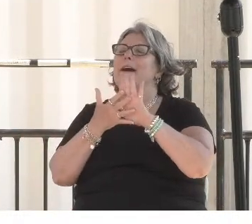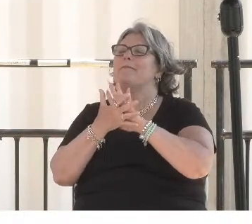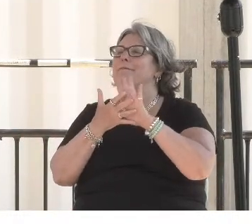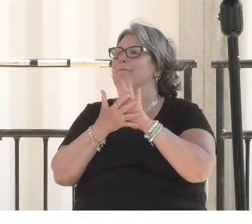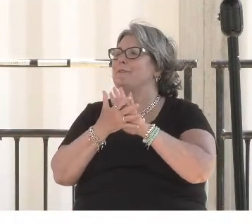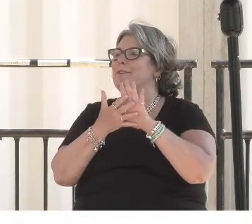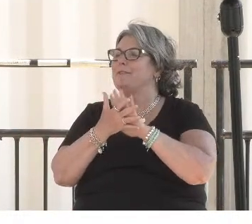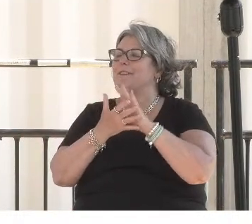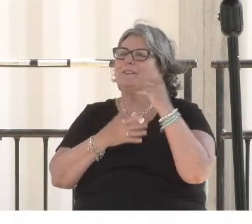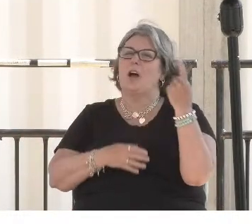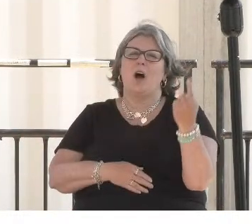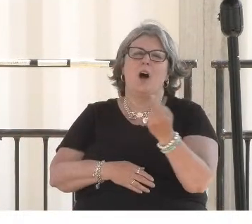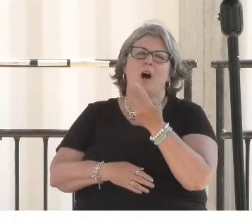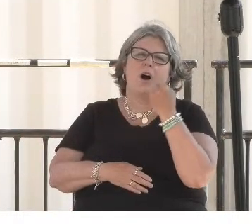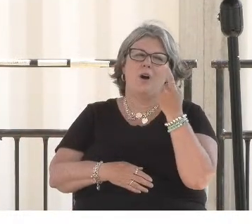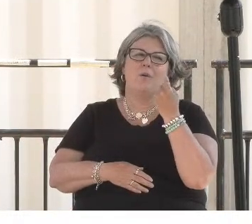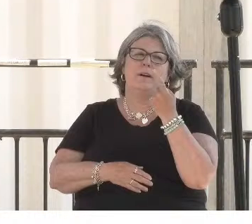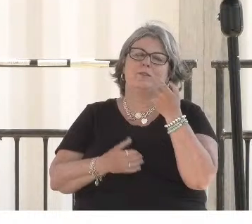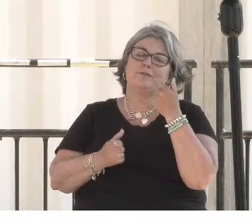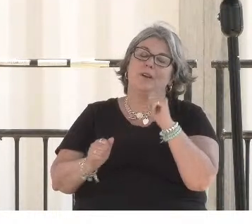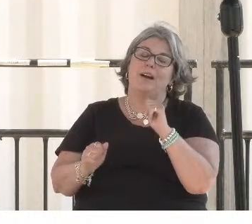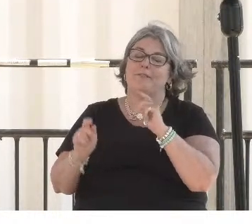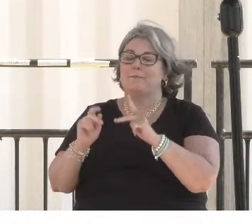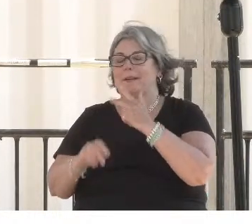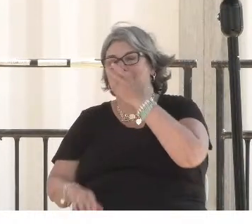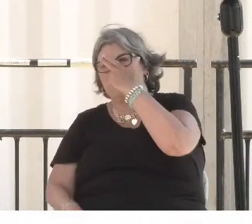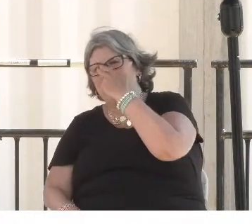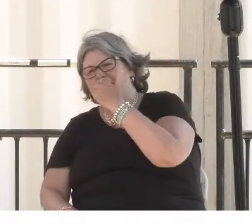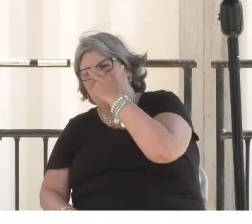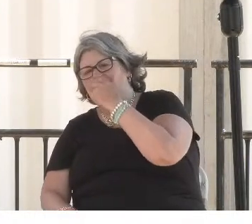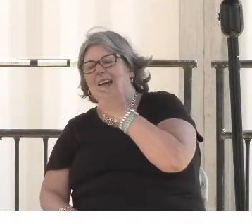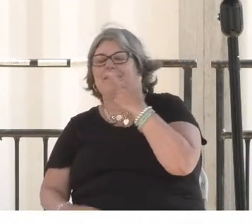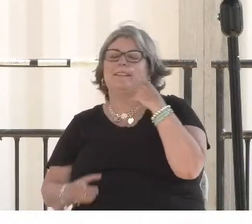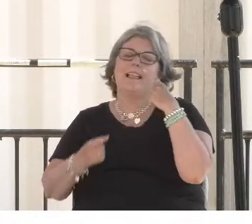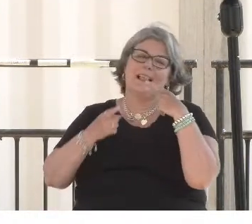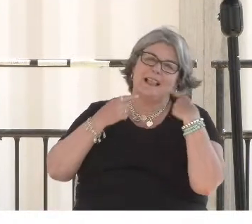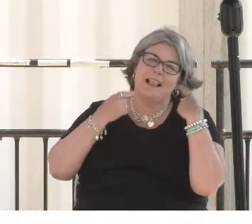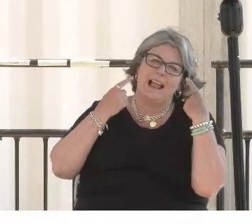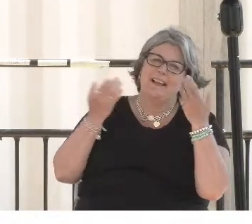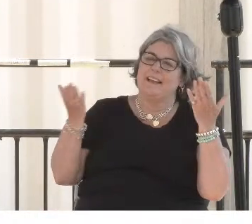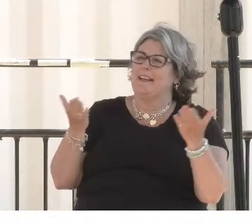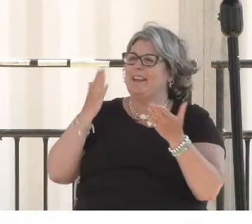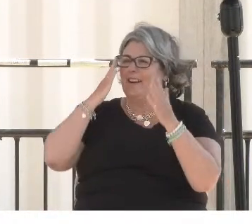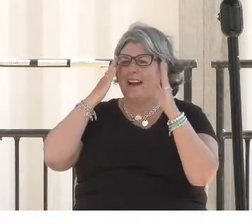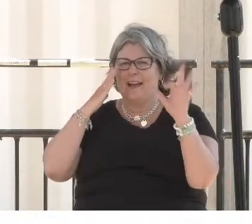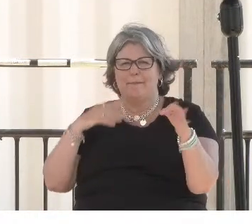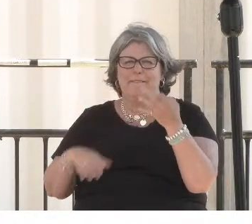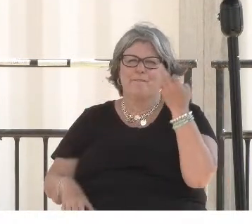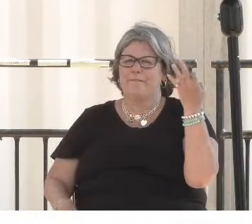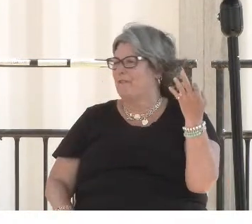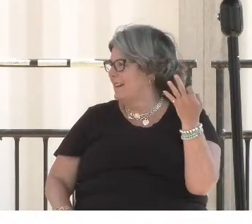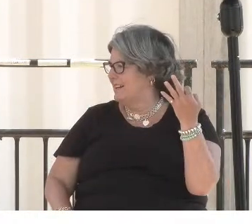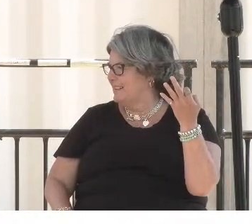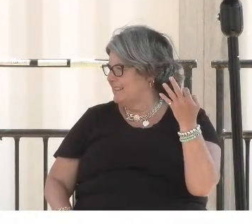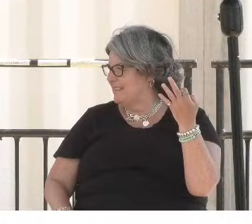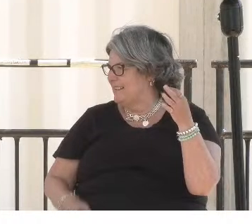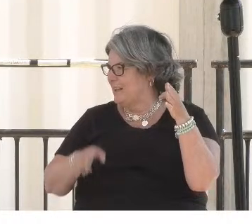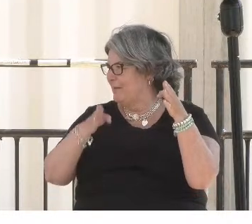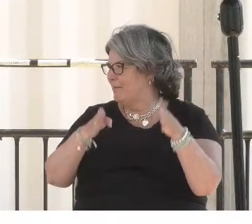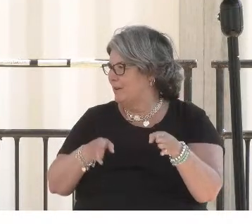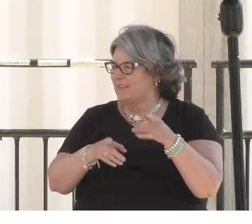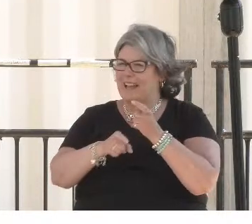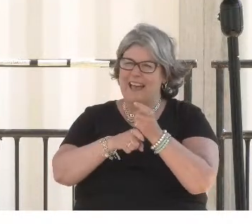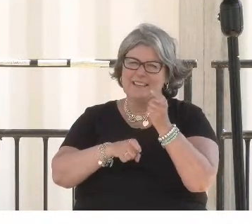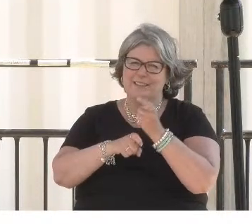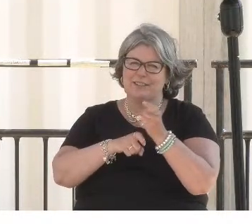like, always going for a laugh, always making somebody laugh. Like here I am in France, and I actually made someone laugh with a joke